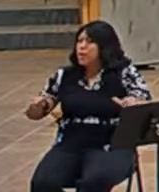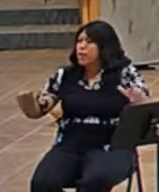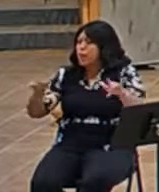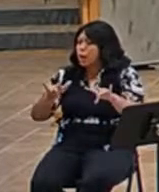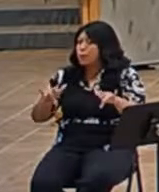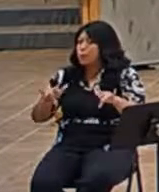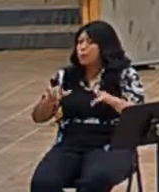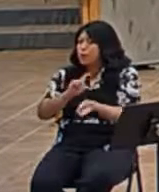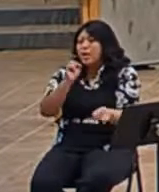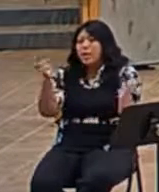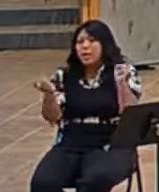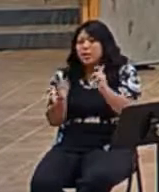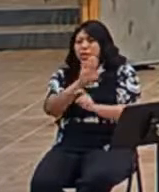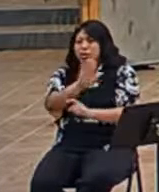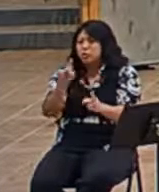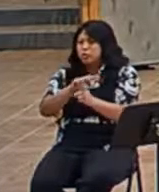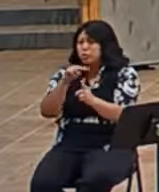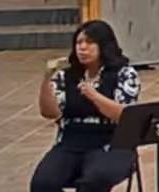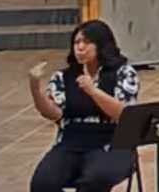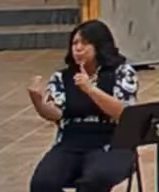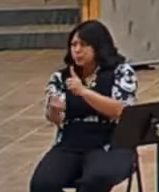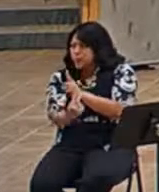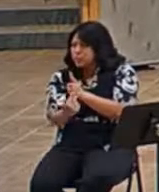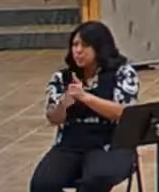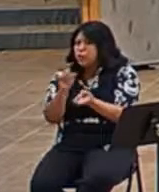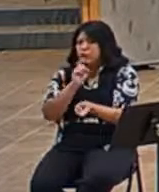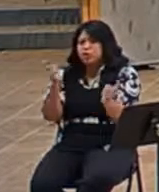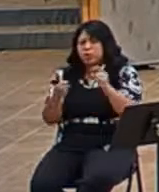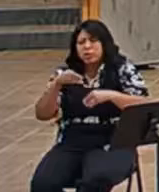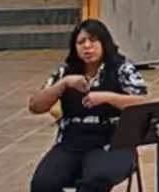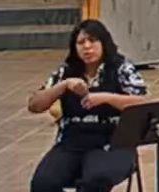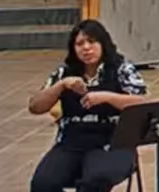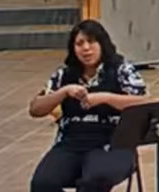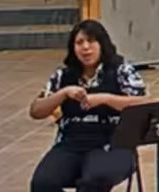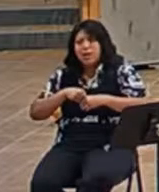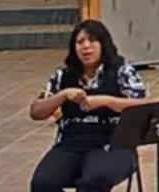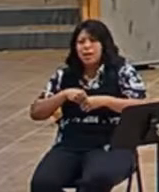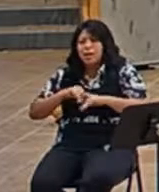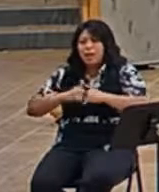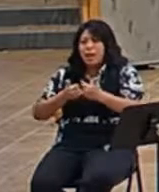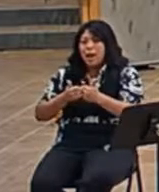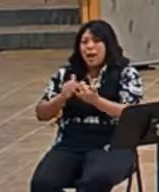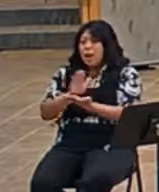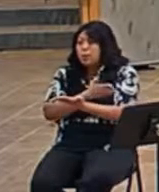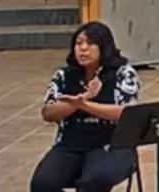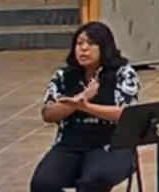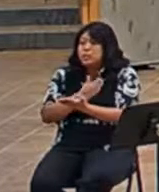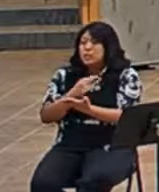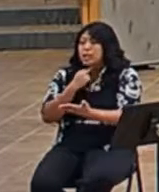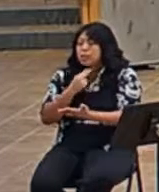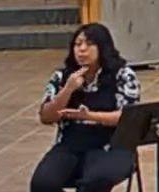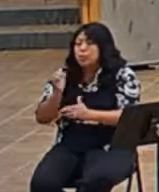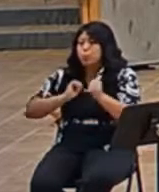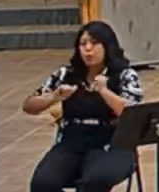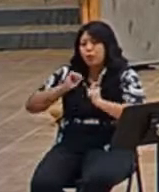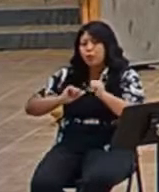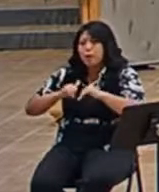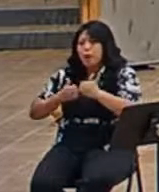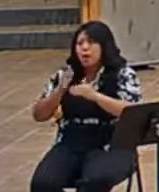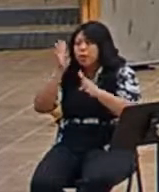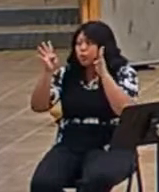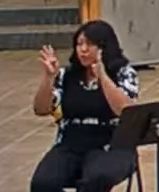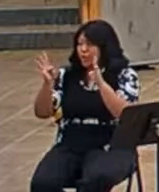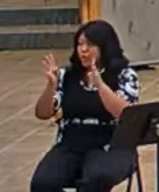album, it changed them inside. It changed the way they did their music, performed their music, created